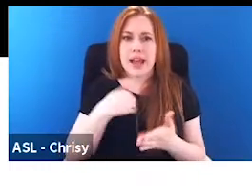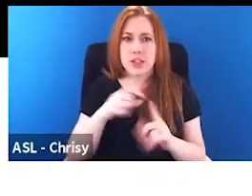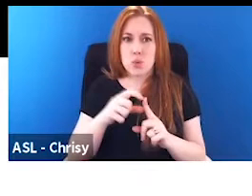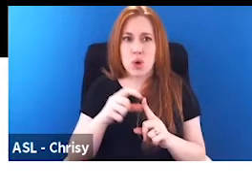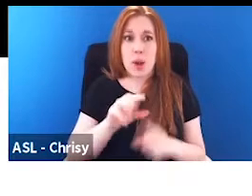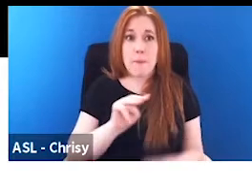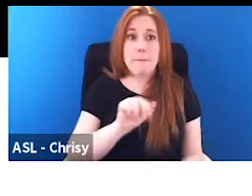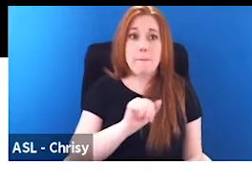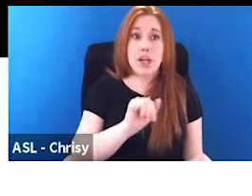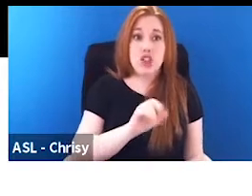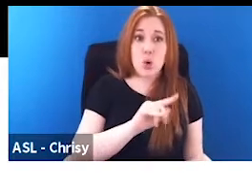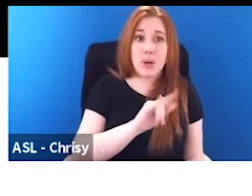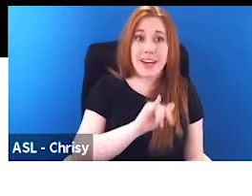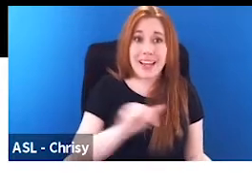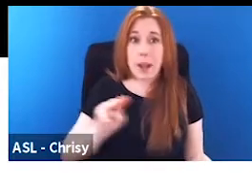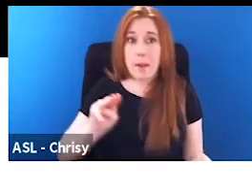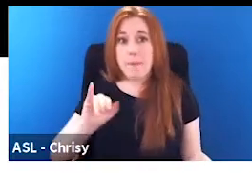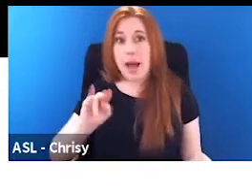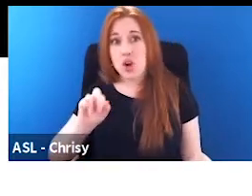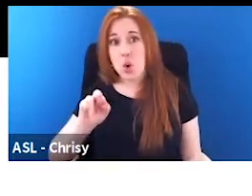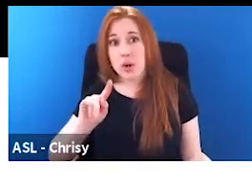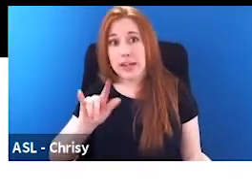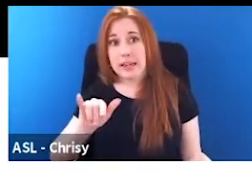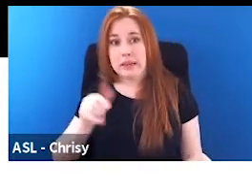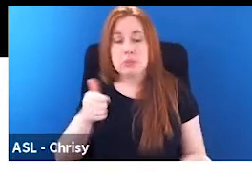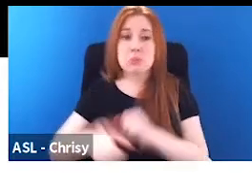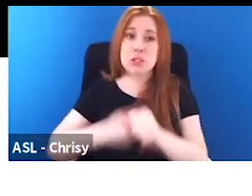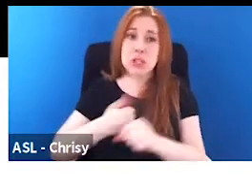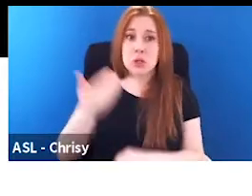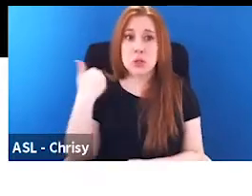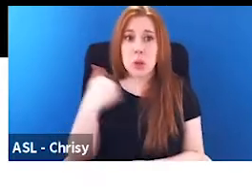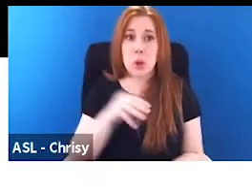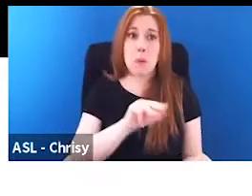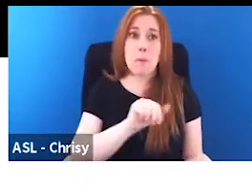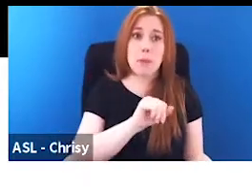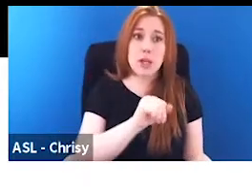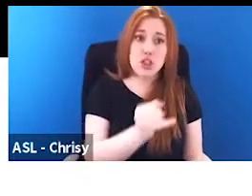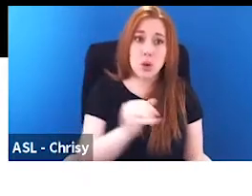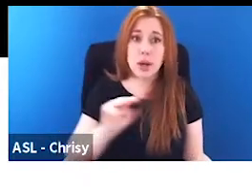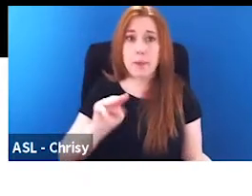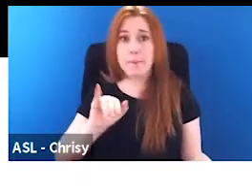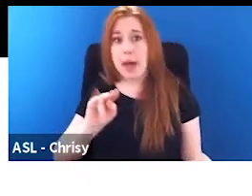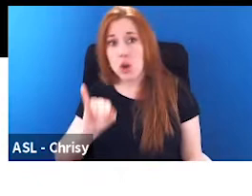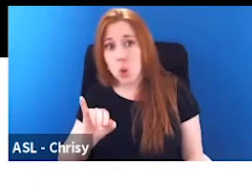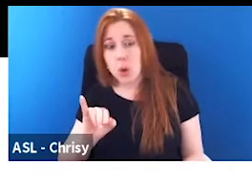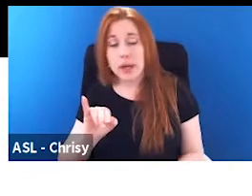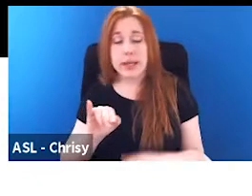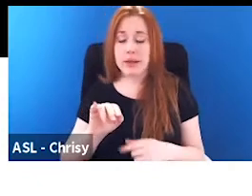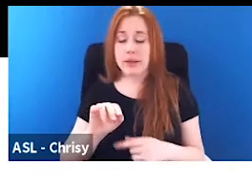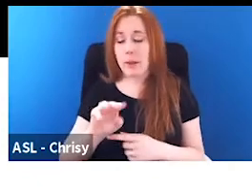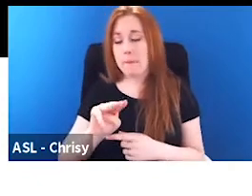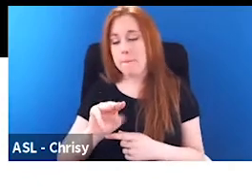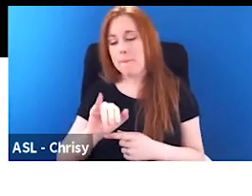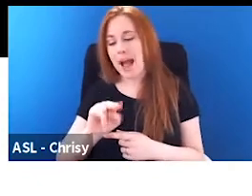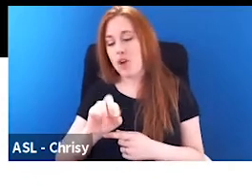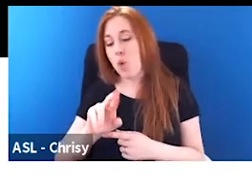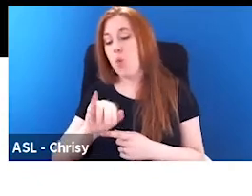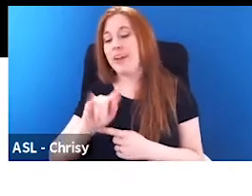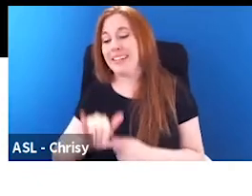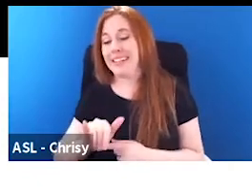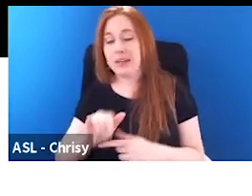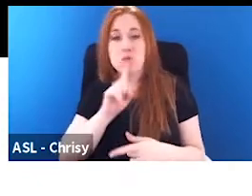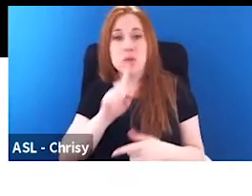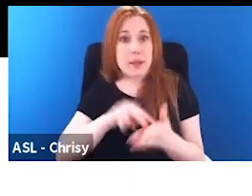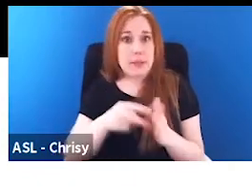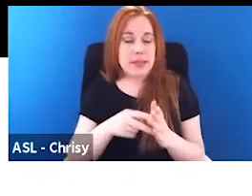minority. And maybe 10 years ago, what majority minority really means is when your population for